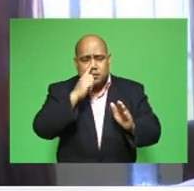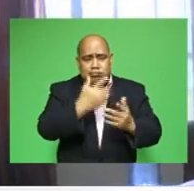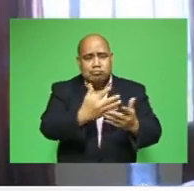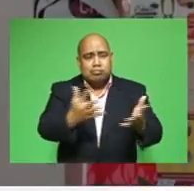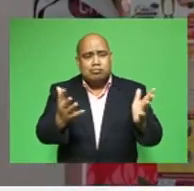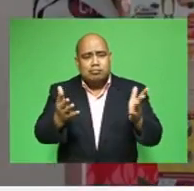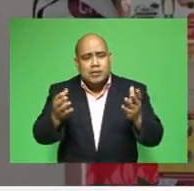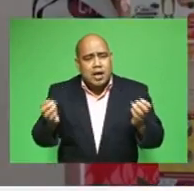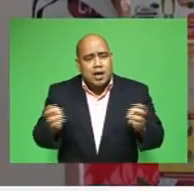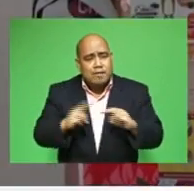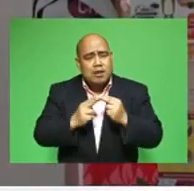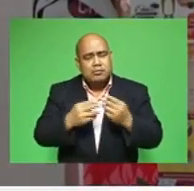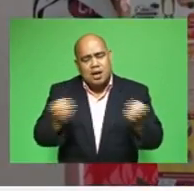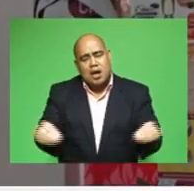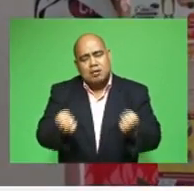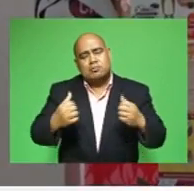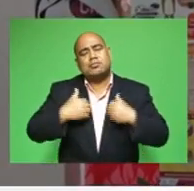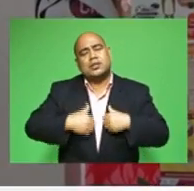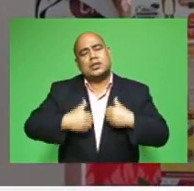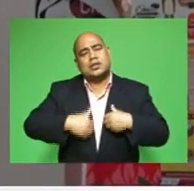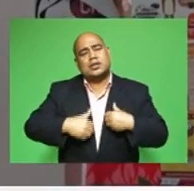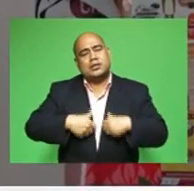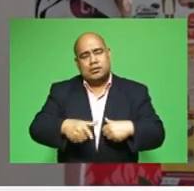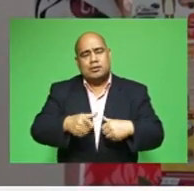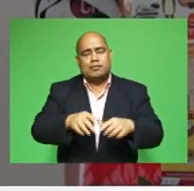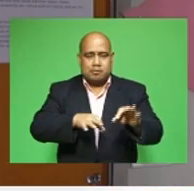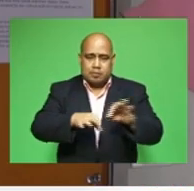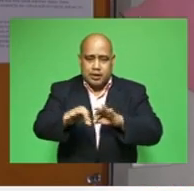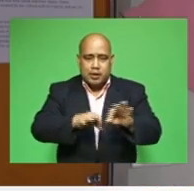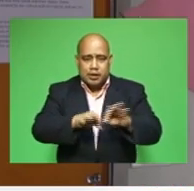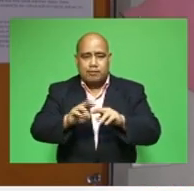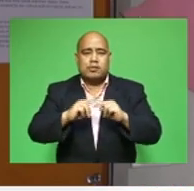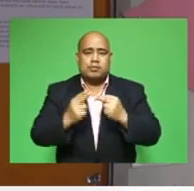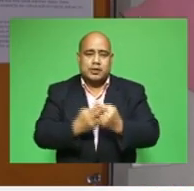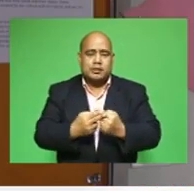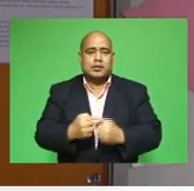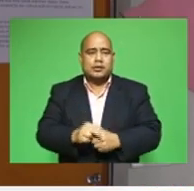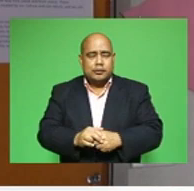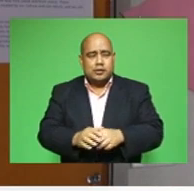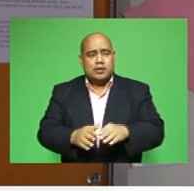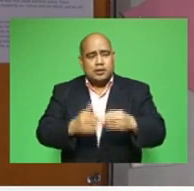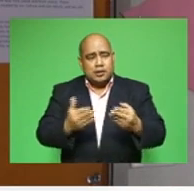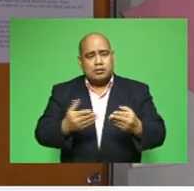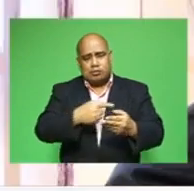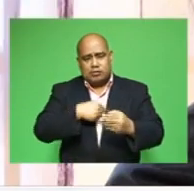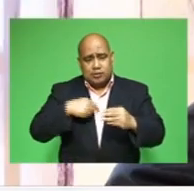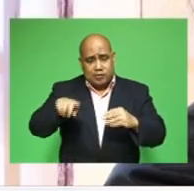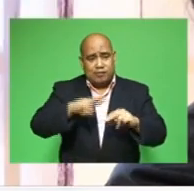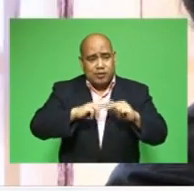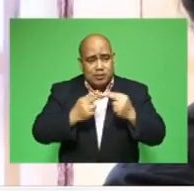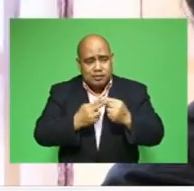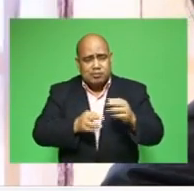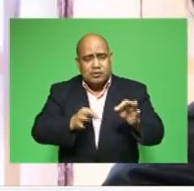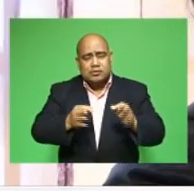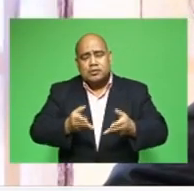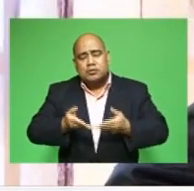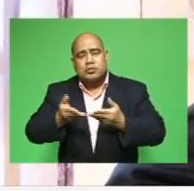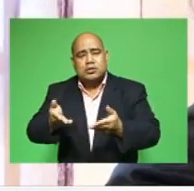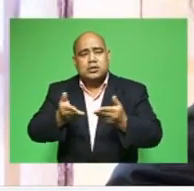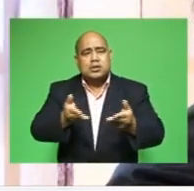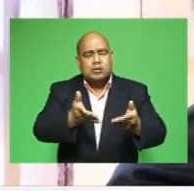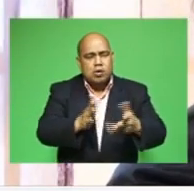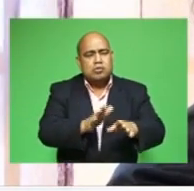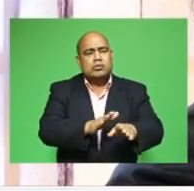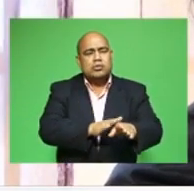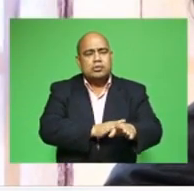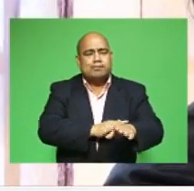There has been a 2% increase on the uptake of long-acting reversible contraceptive methods. When I say long-acting reversible